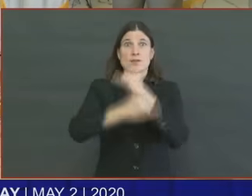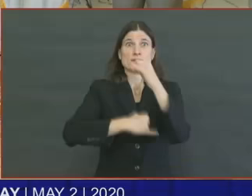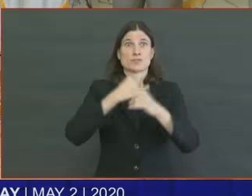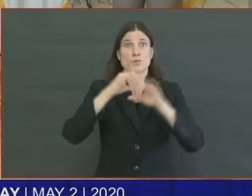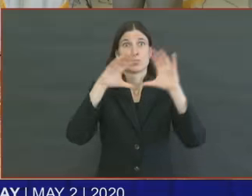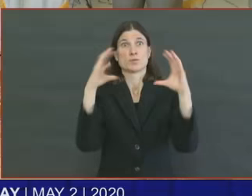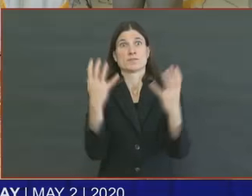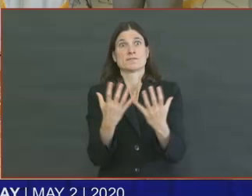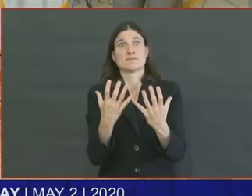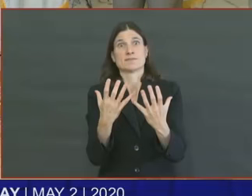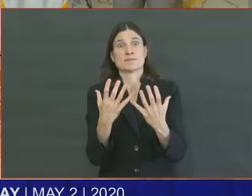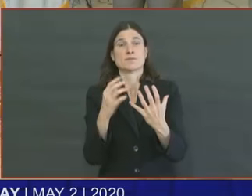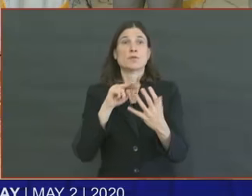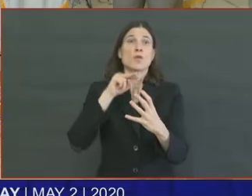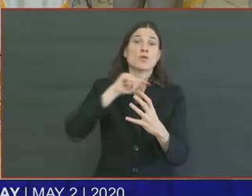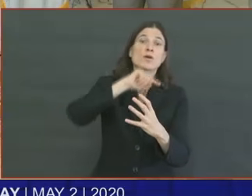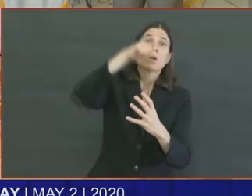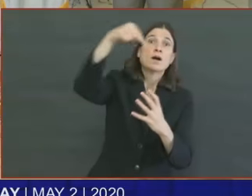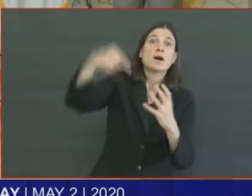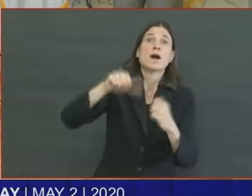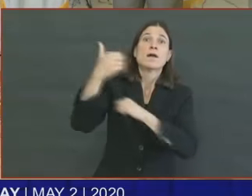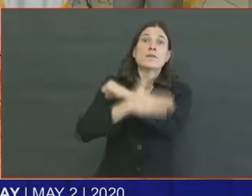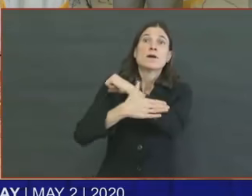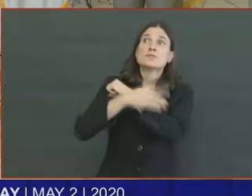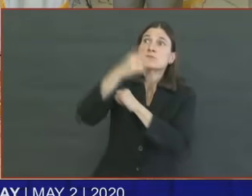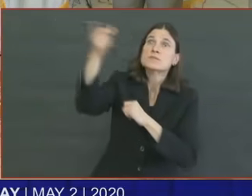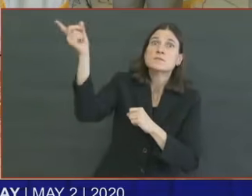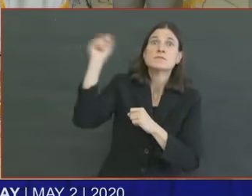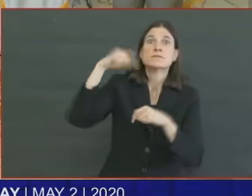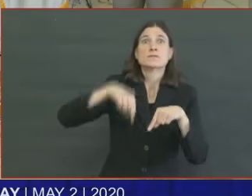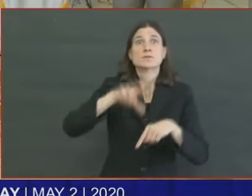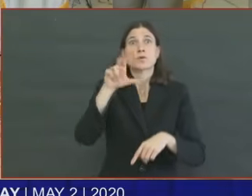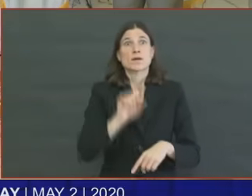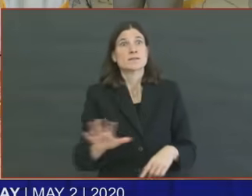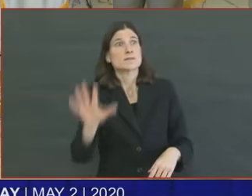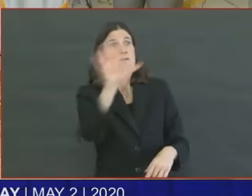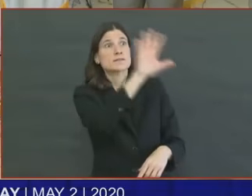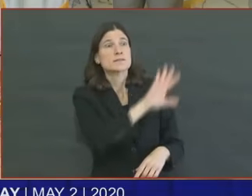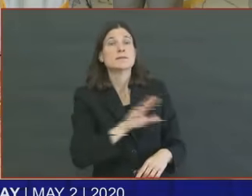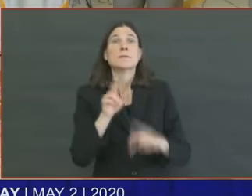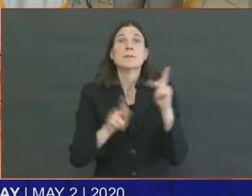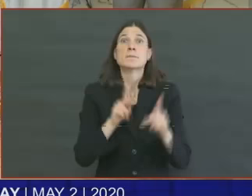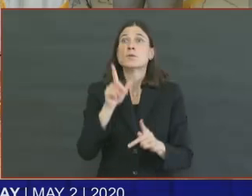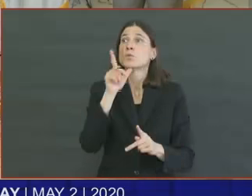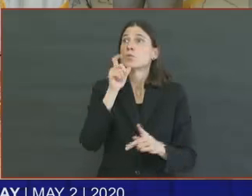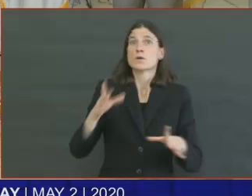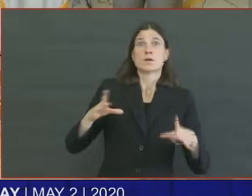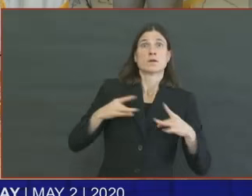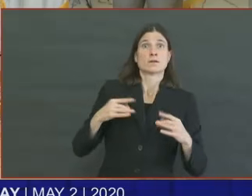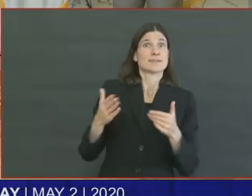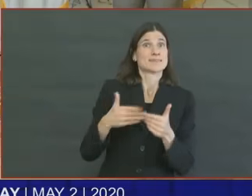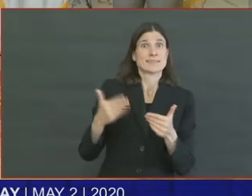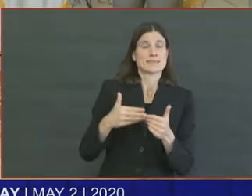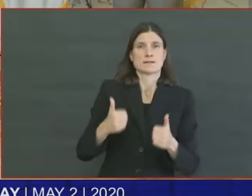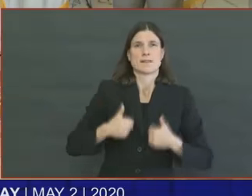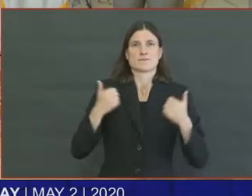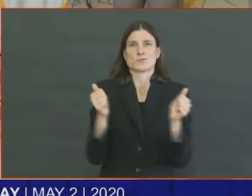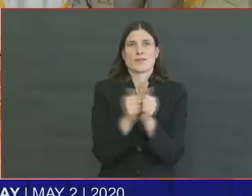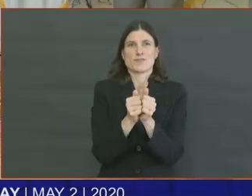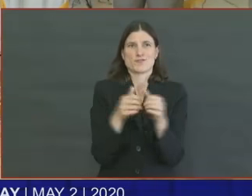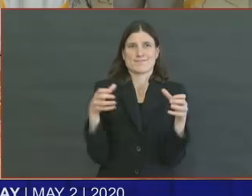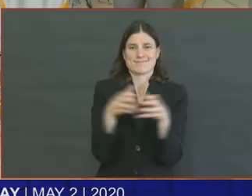risk scenarios are communal living scenarios, and then on top of that, communal